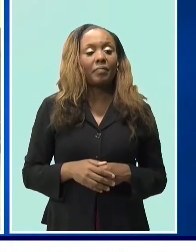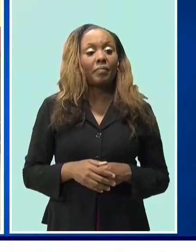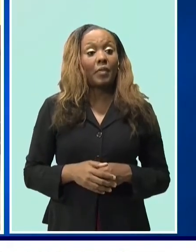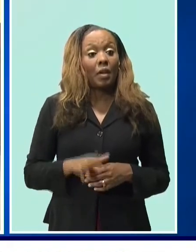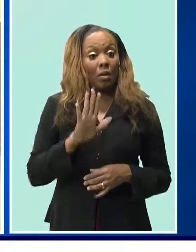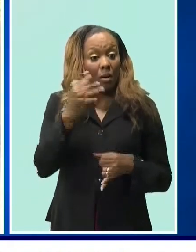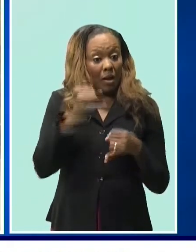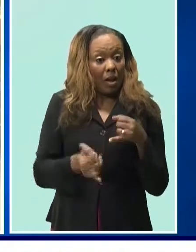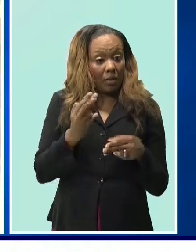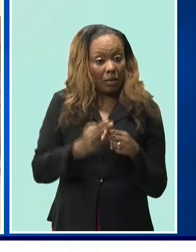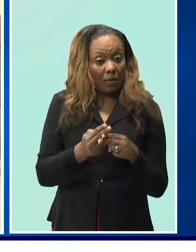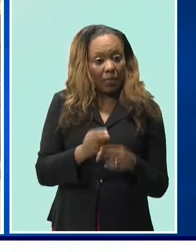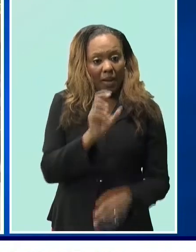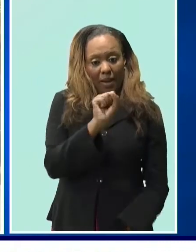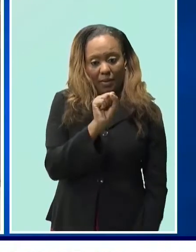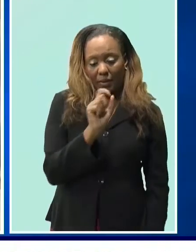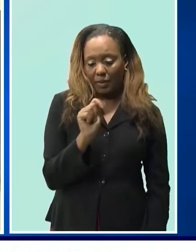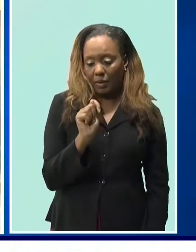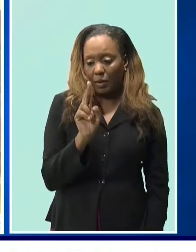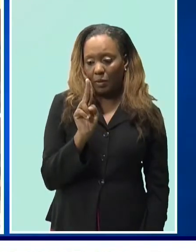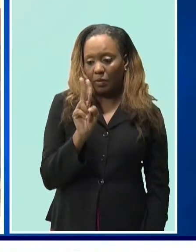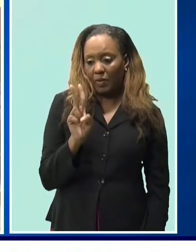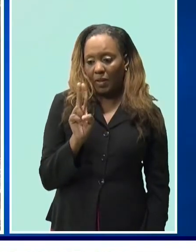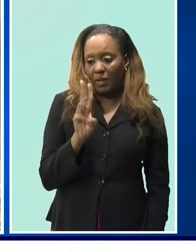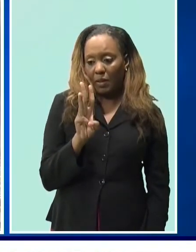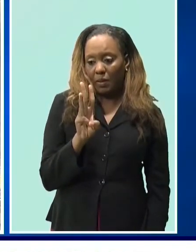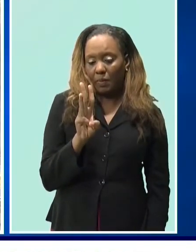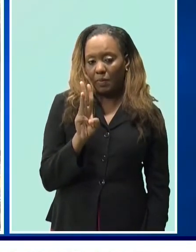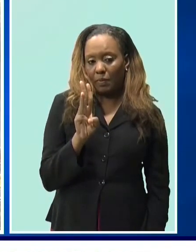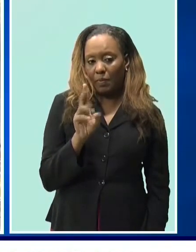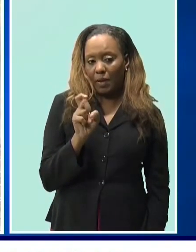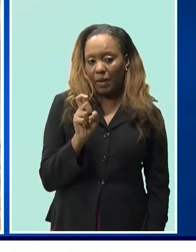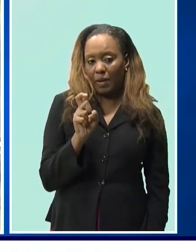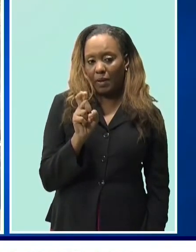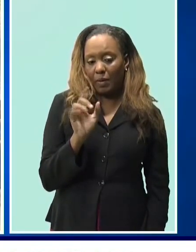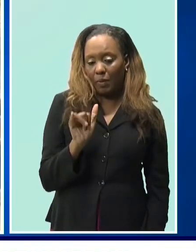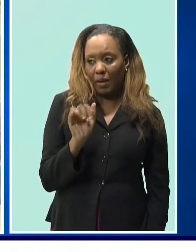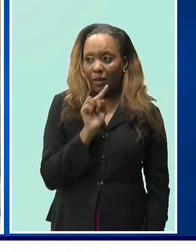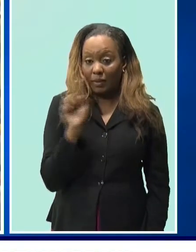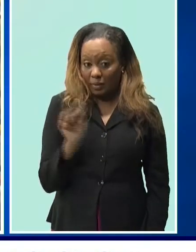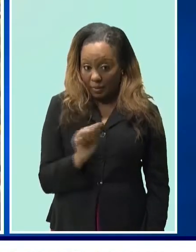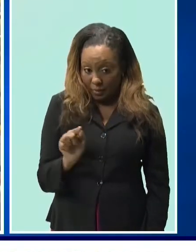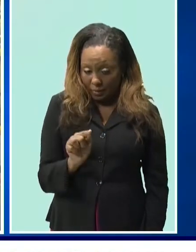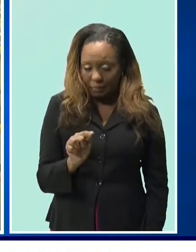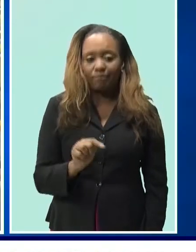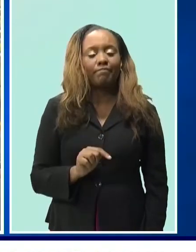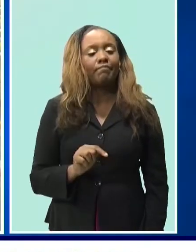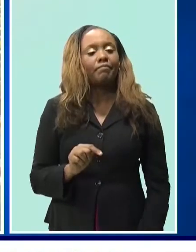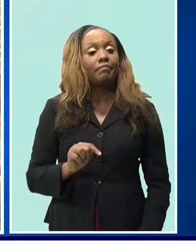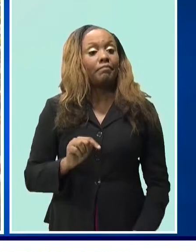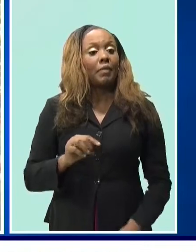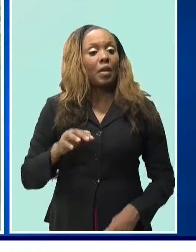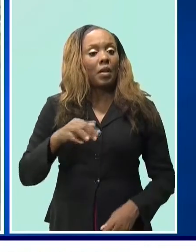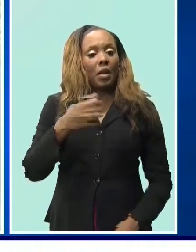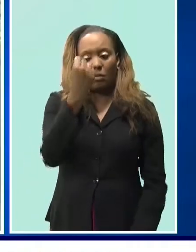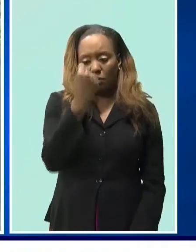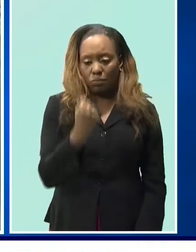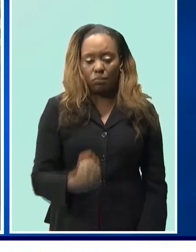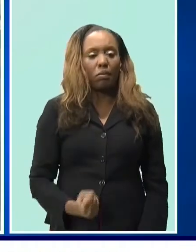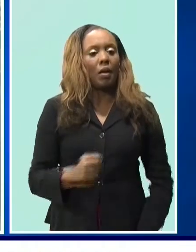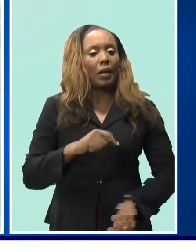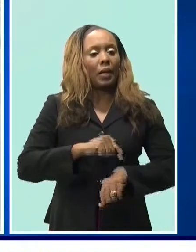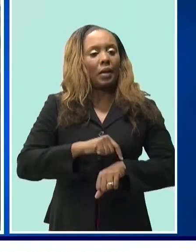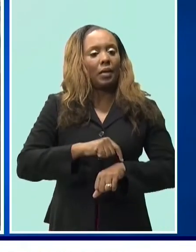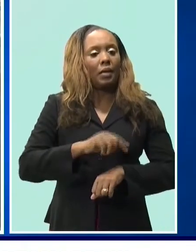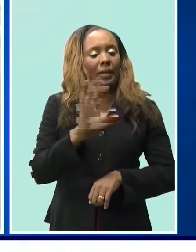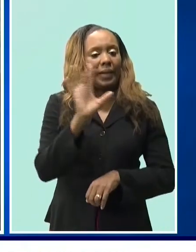with the surnames that begin with S, T, U, V, W, X, Y, or Z, your shopping days will be Saturdays between